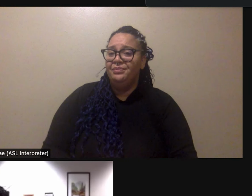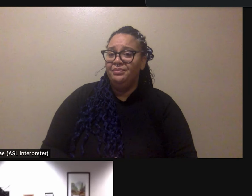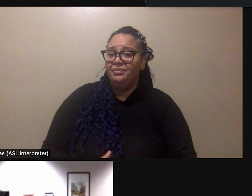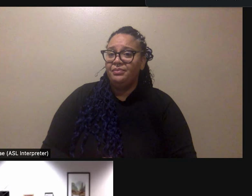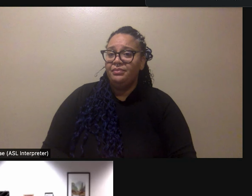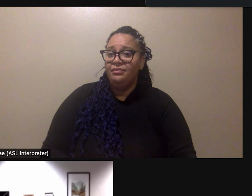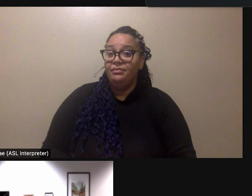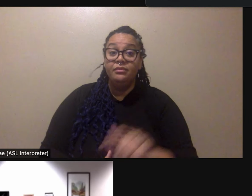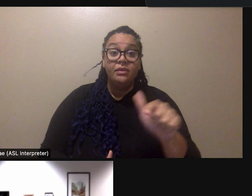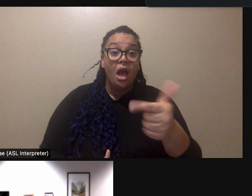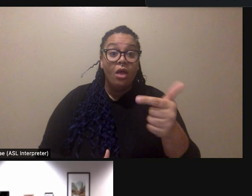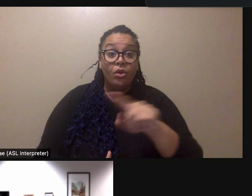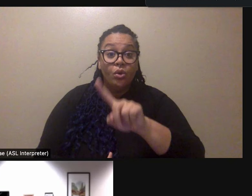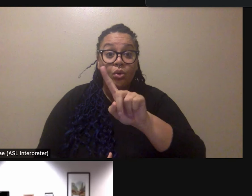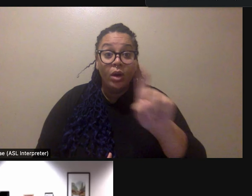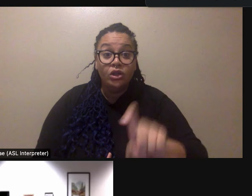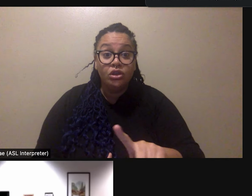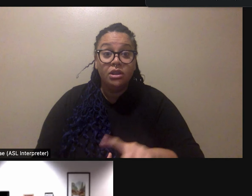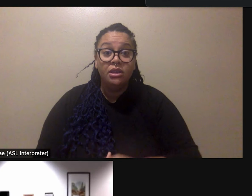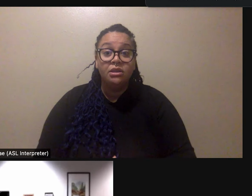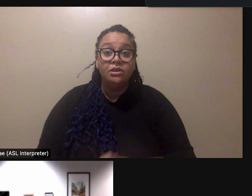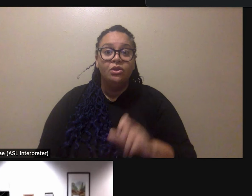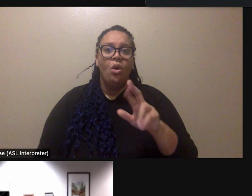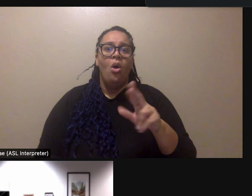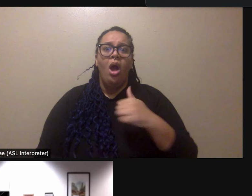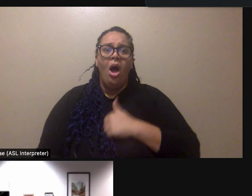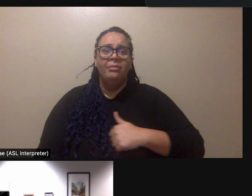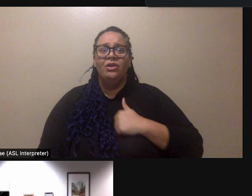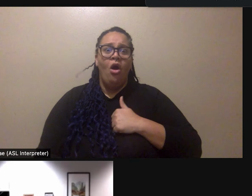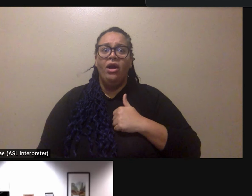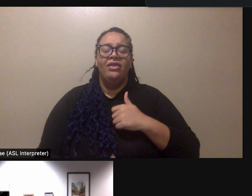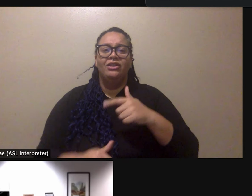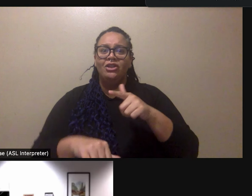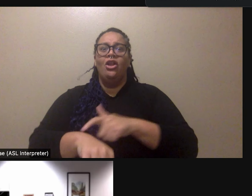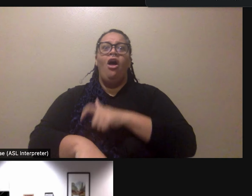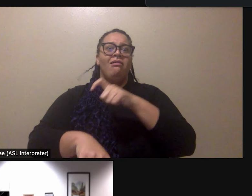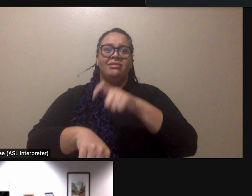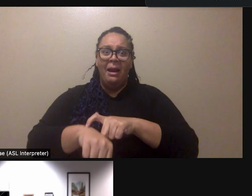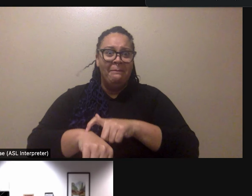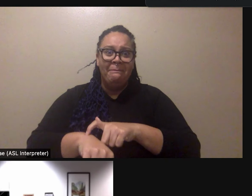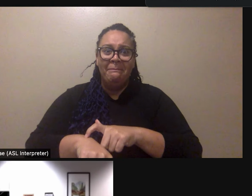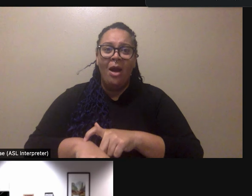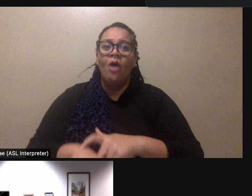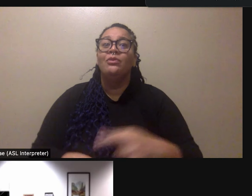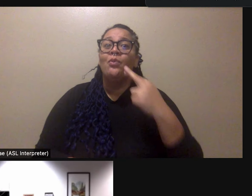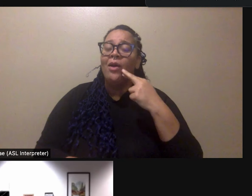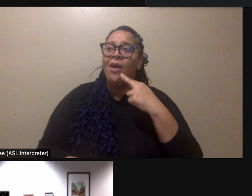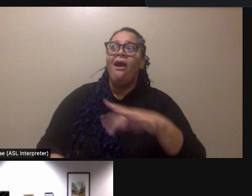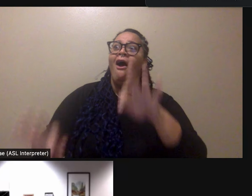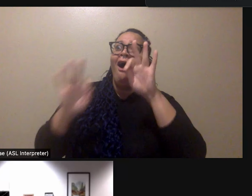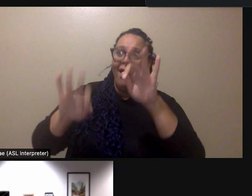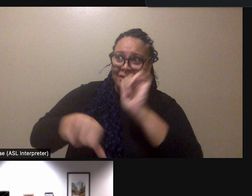Any other questions? Otherwise, this has gone a little bit long. Ray, awesome job.